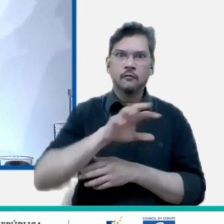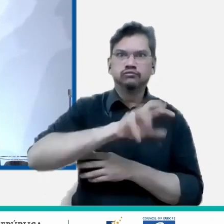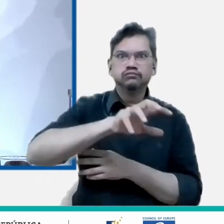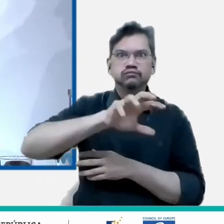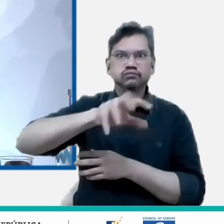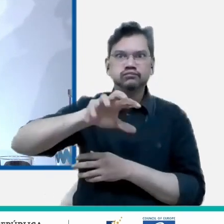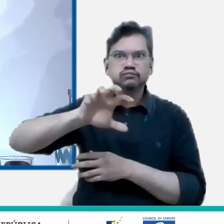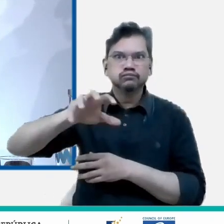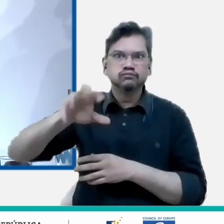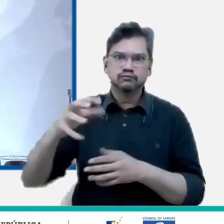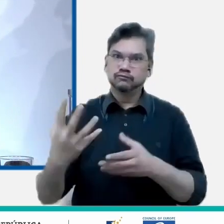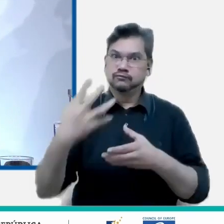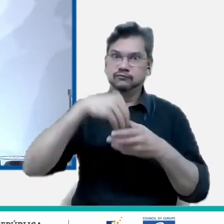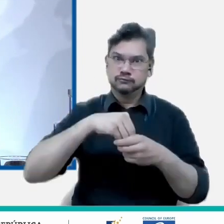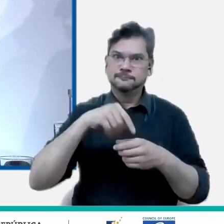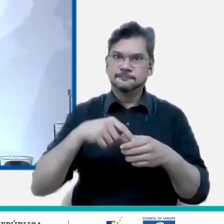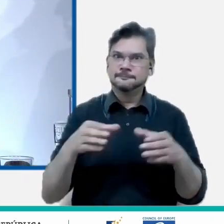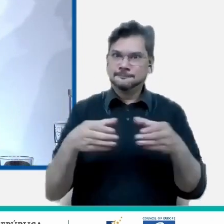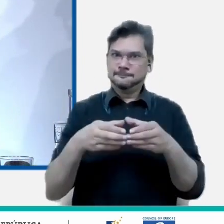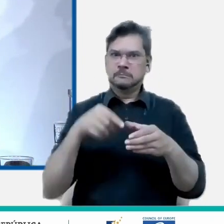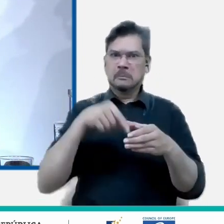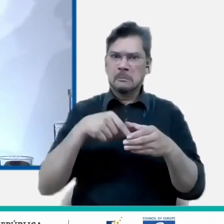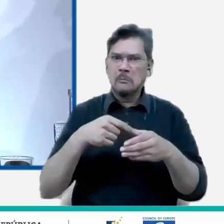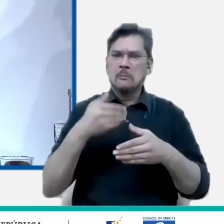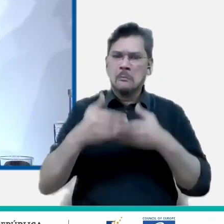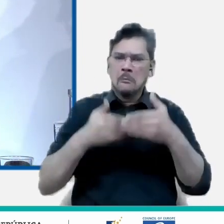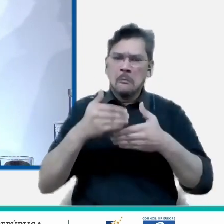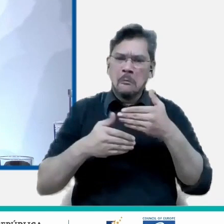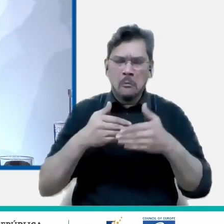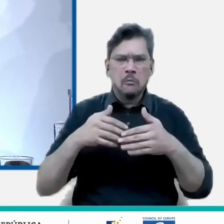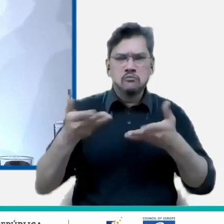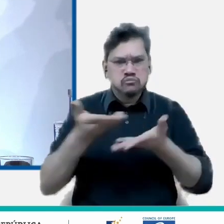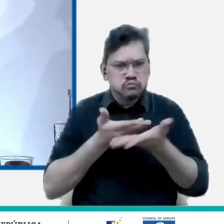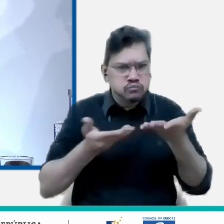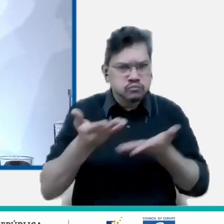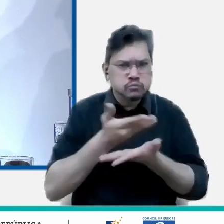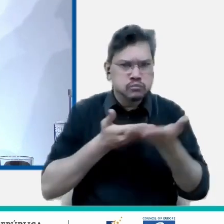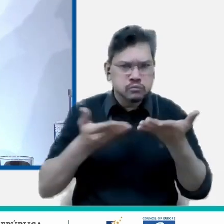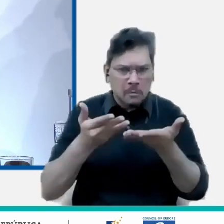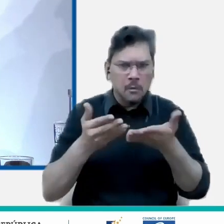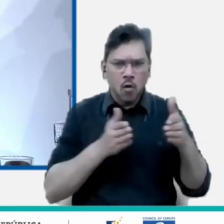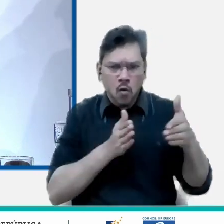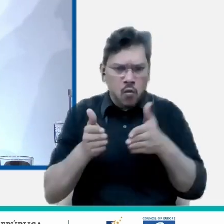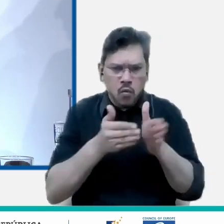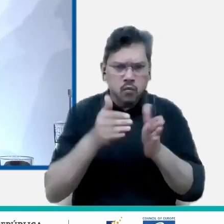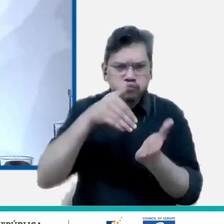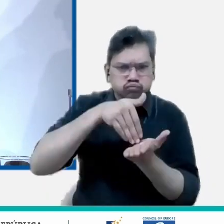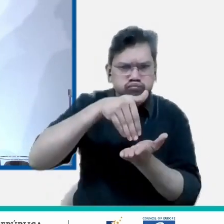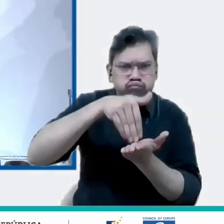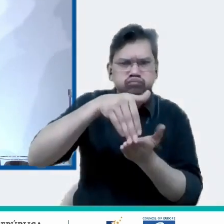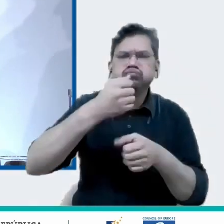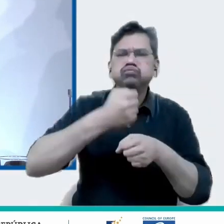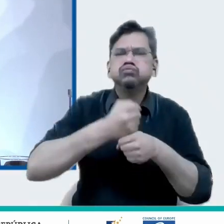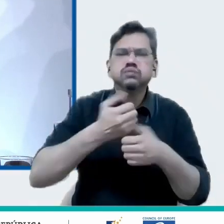roadmap and first started by learning lessons from the review of the previous roadmap and then contributed to a very